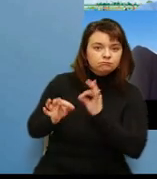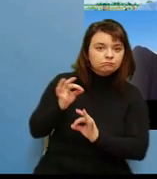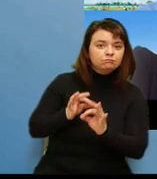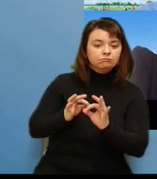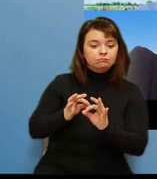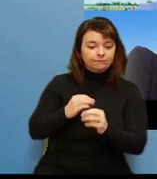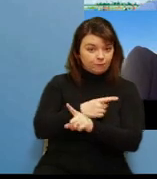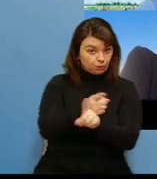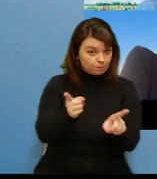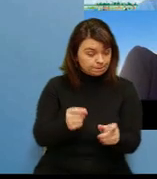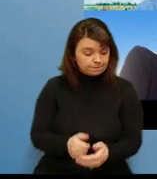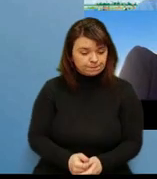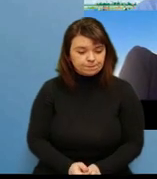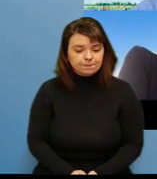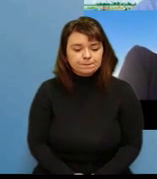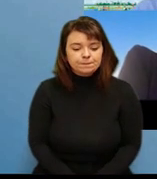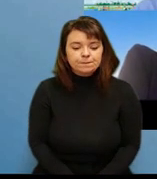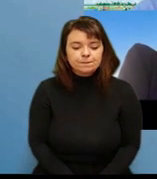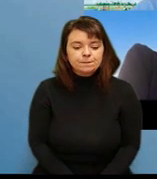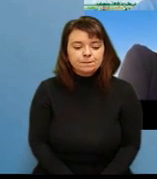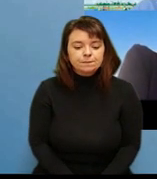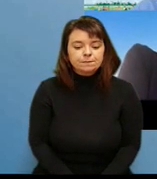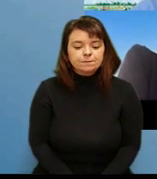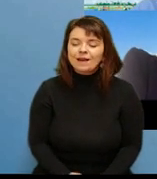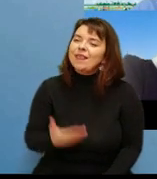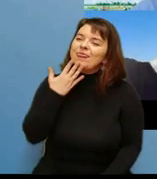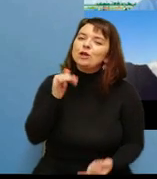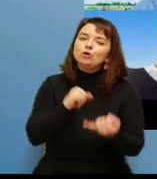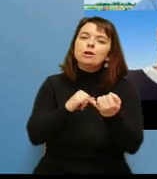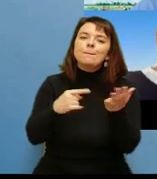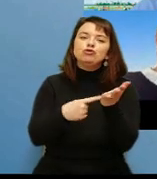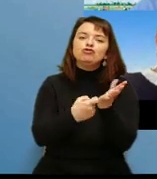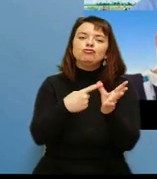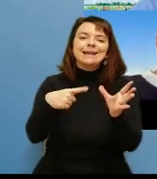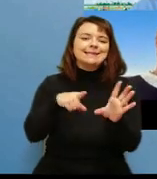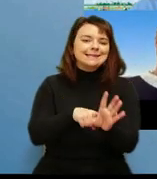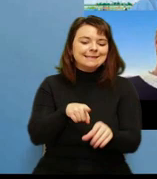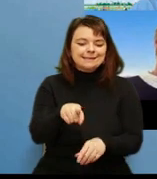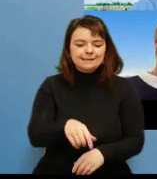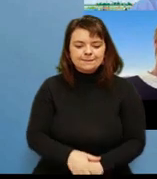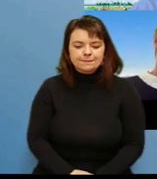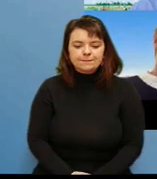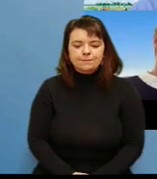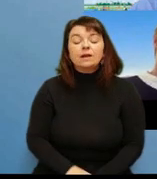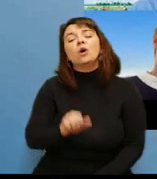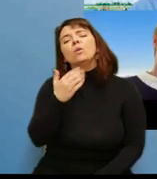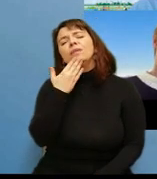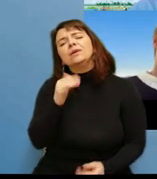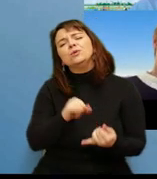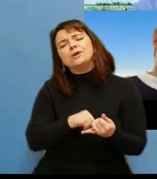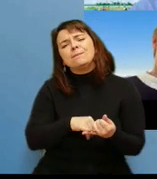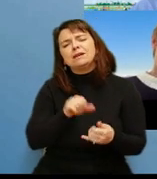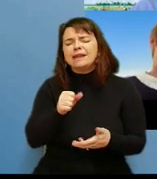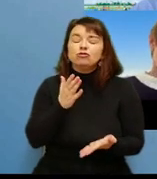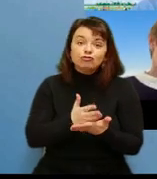if there are any kind of remarks or reactions or comments that colleagues would like to make. Yeah, excellent. Many